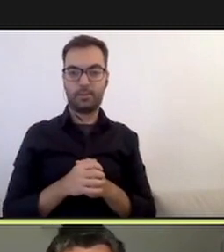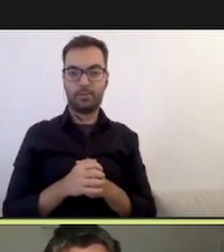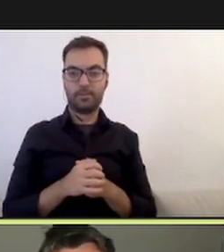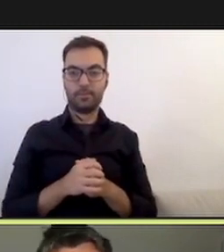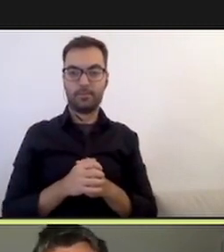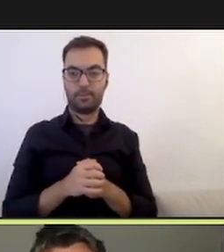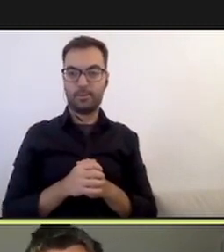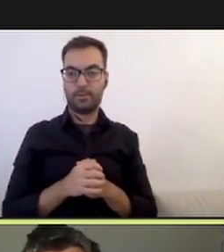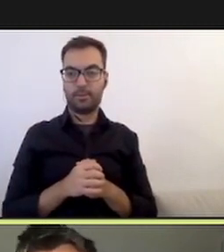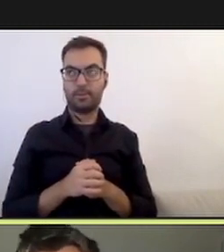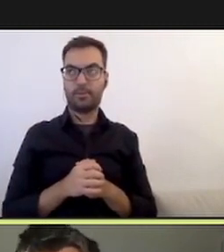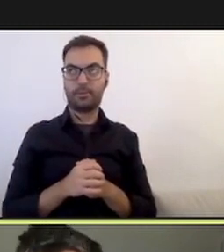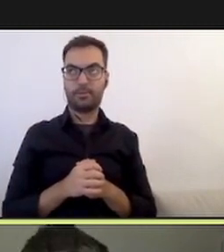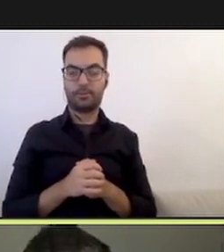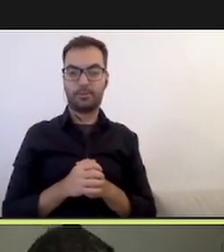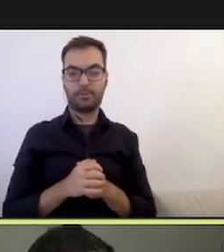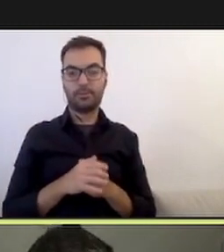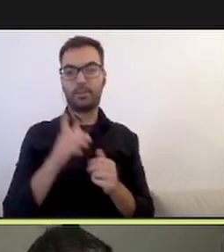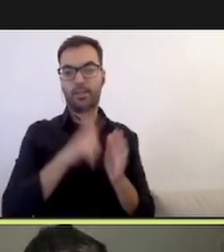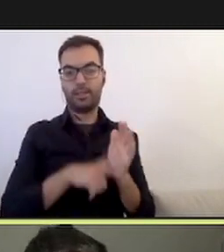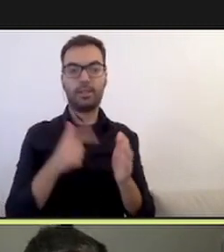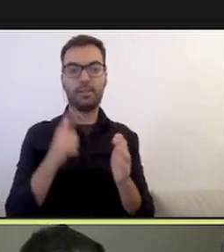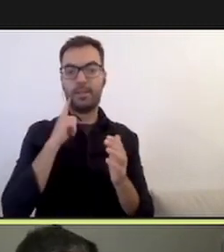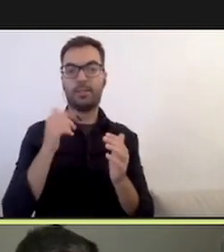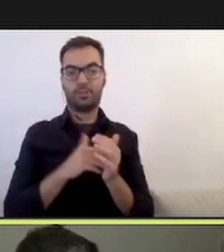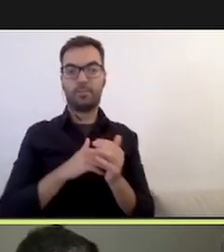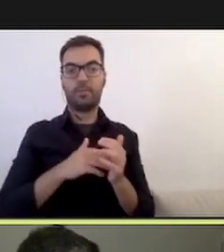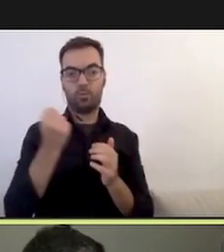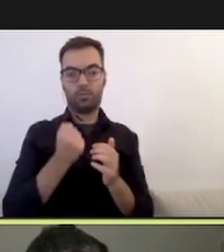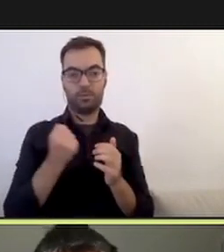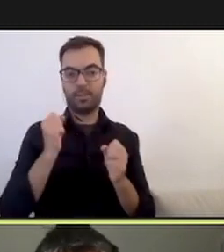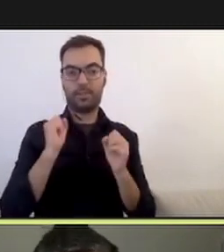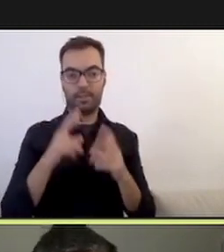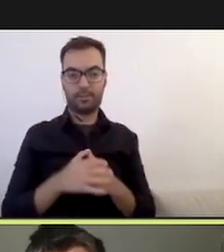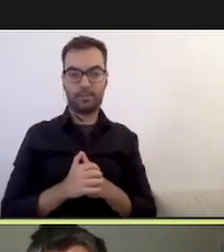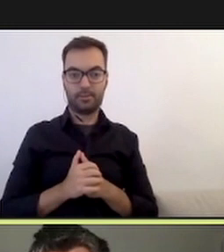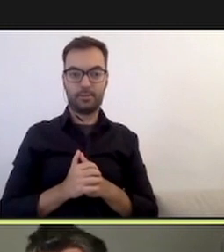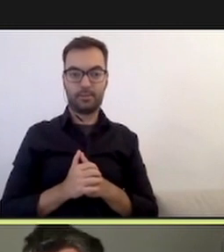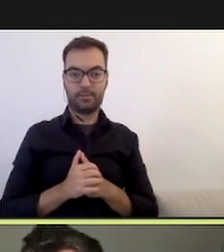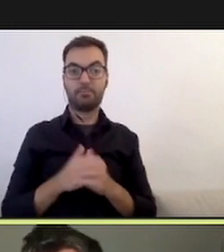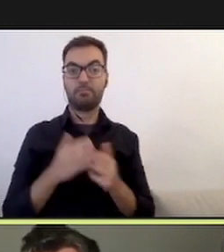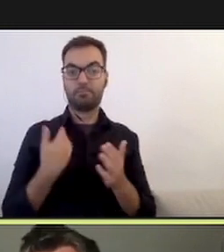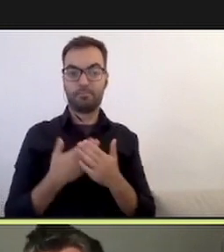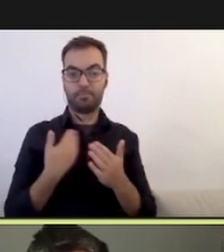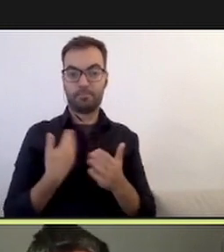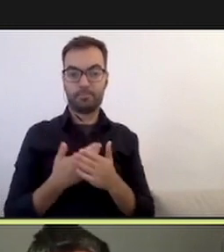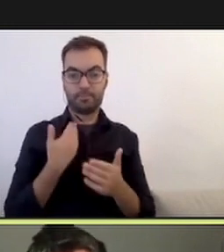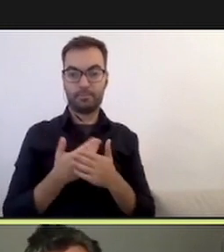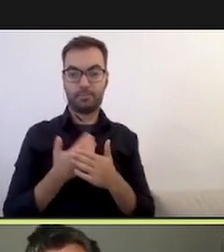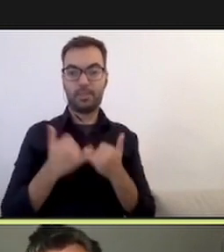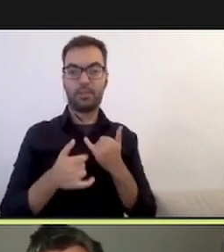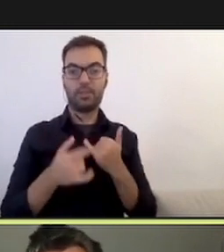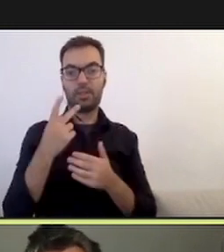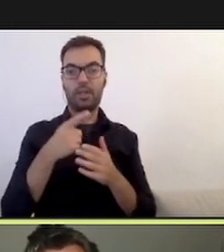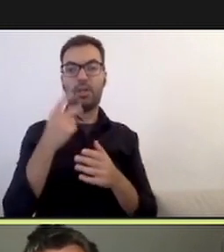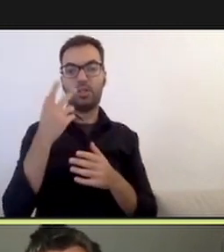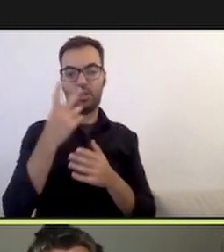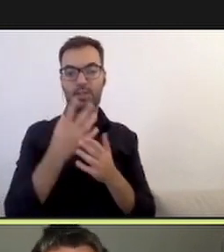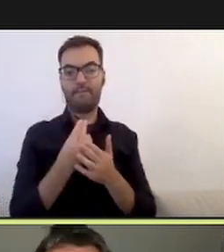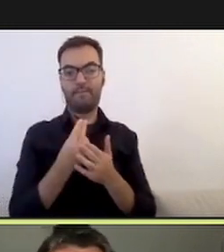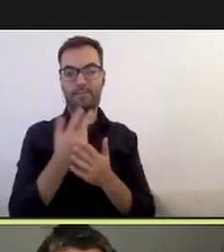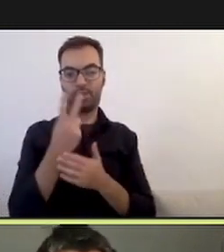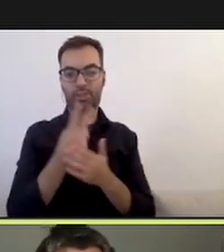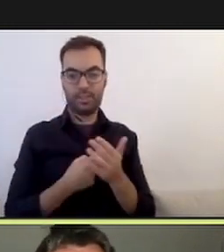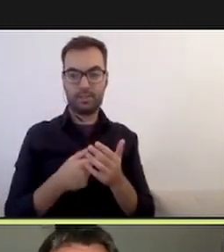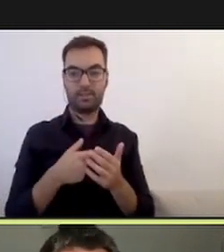really something that we should use in this case. Why? Because when I use the screen reader, it will be